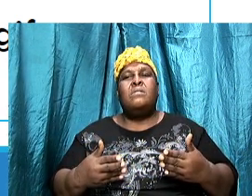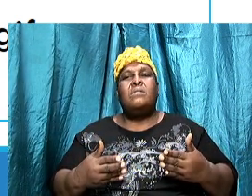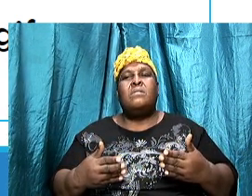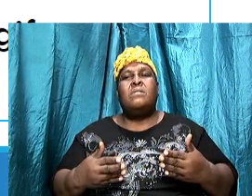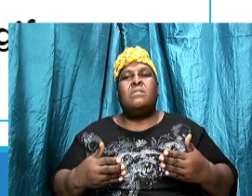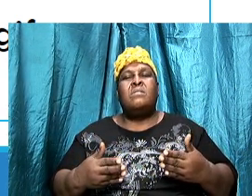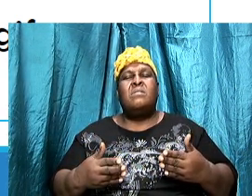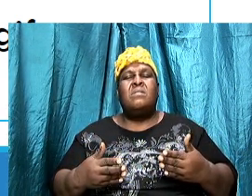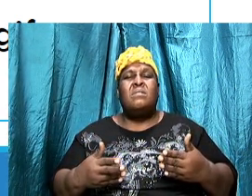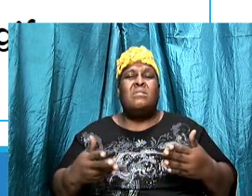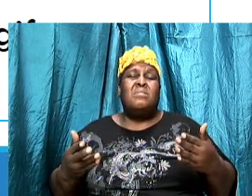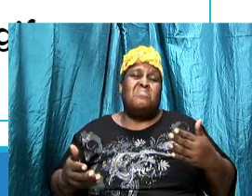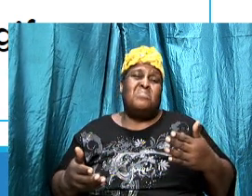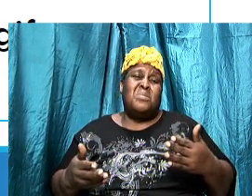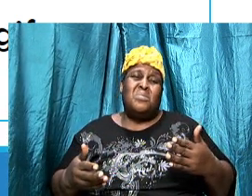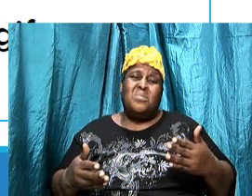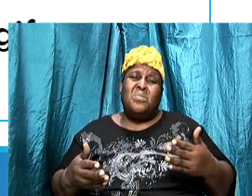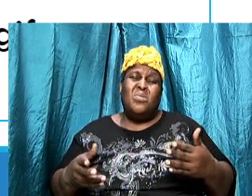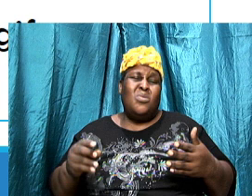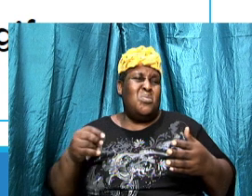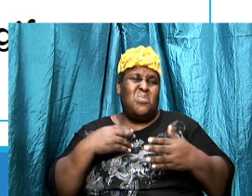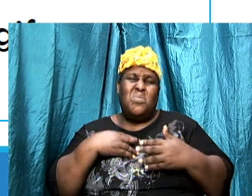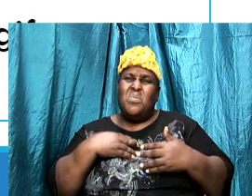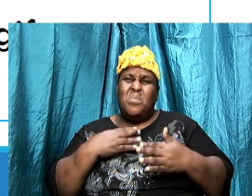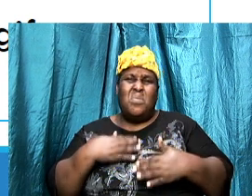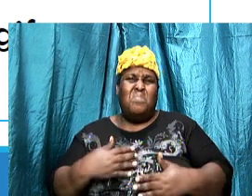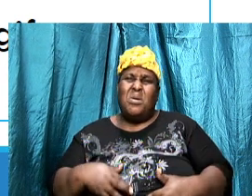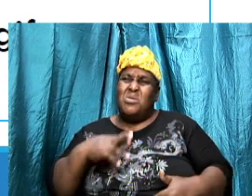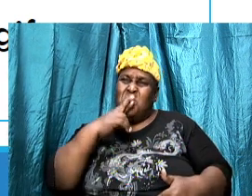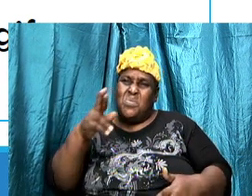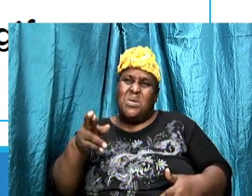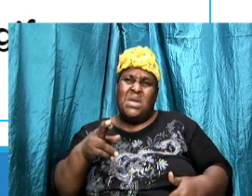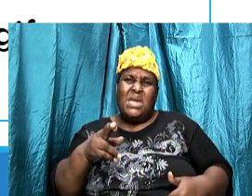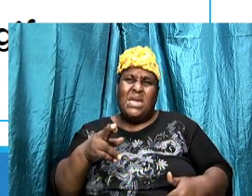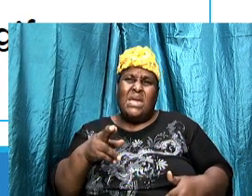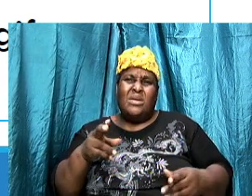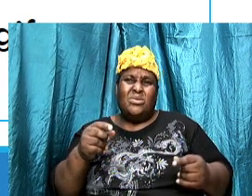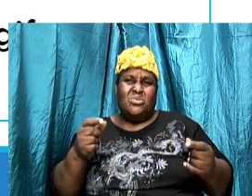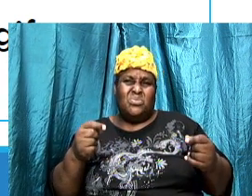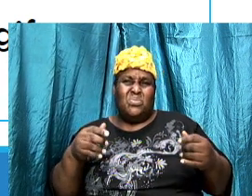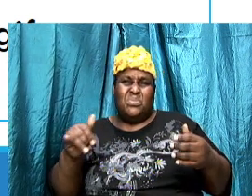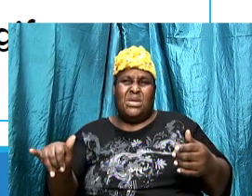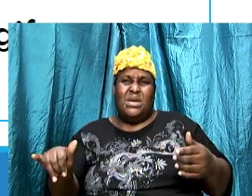we may look at it and say, well, nobody really wouldn't be doing that. But